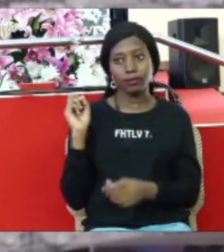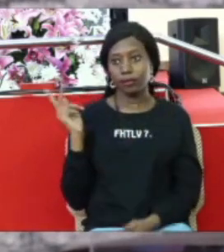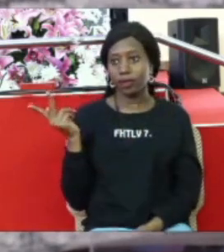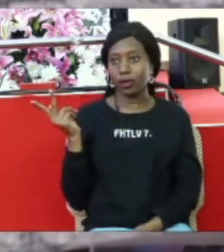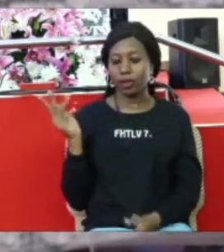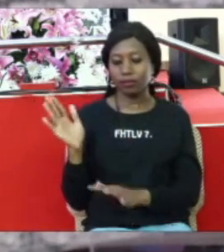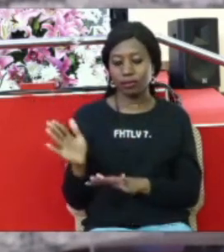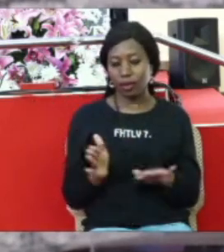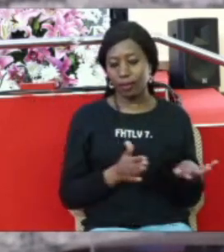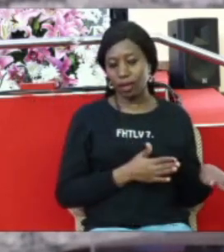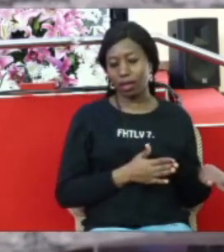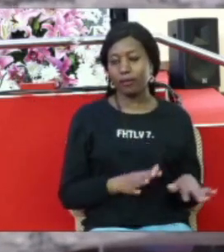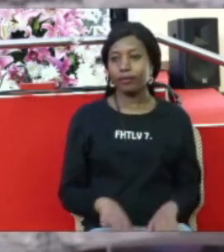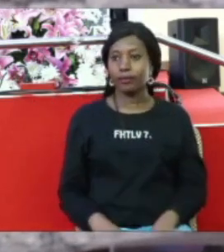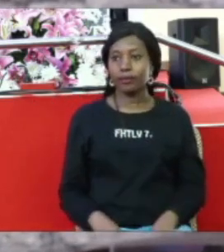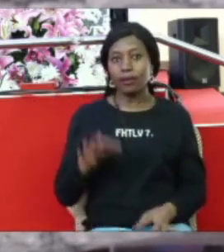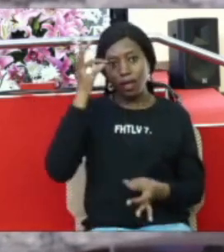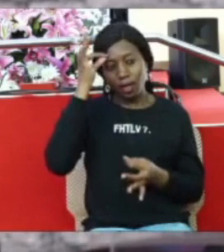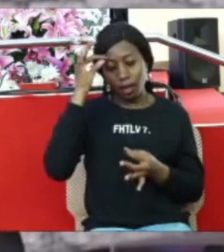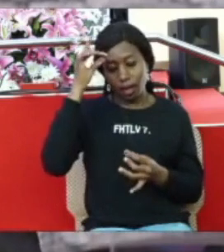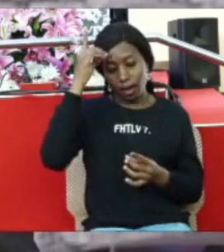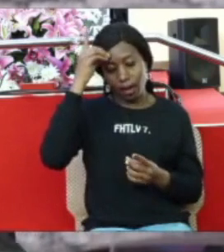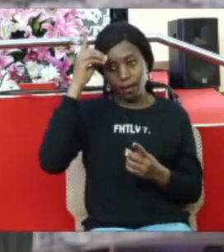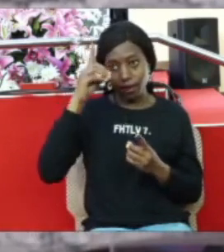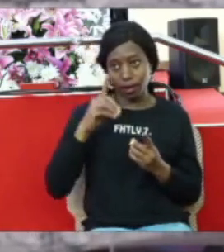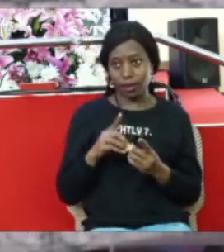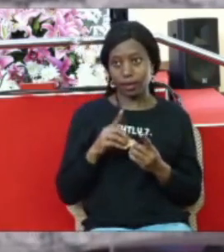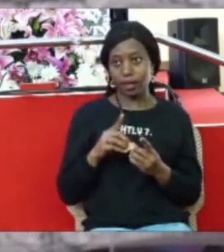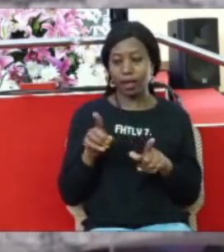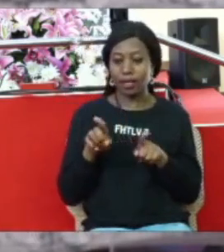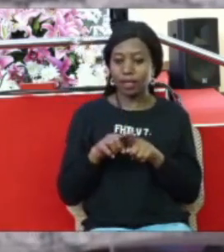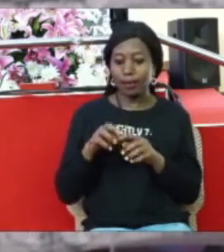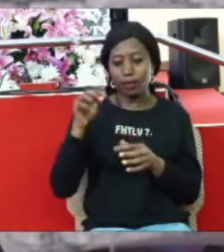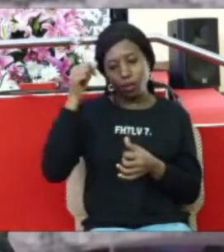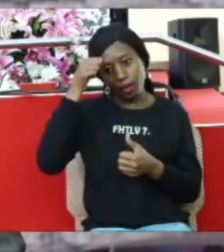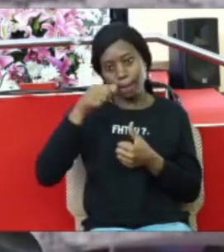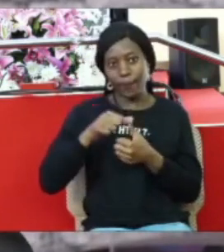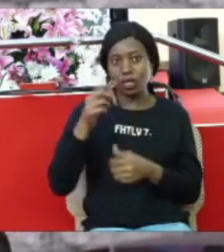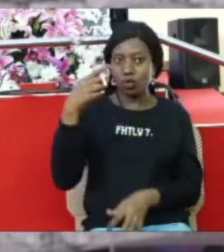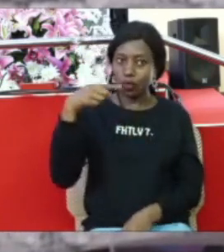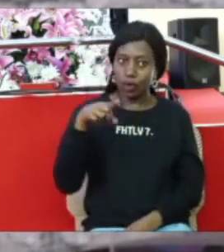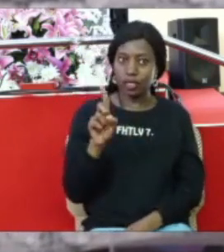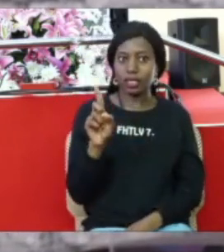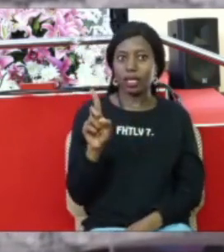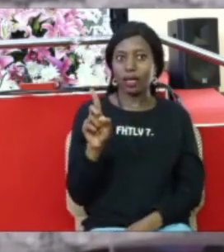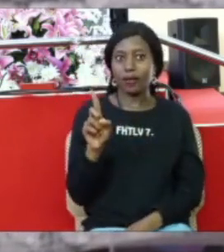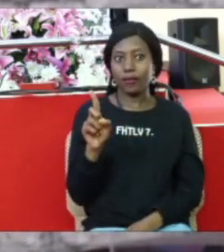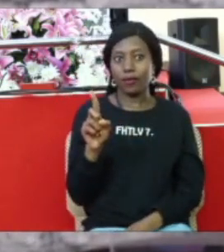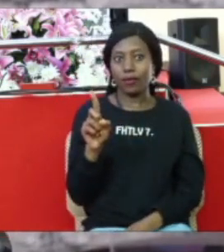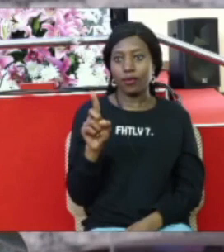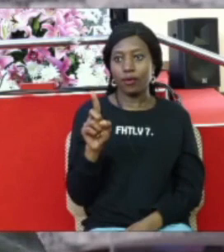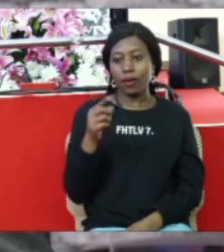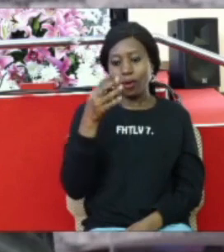So let's remind ourselves, let's go back to that class, what faith is. You know, because faith sees the